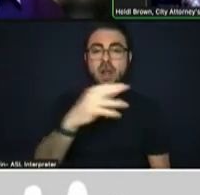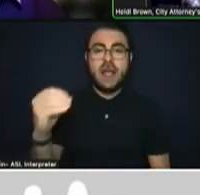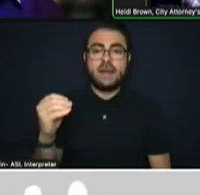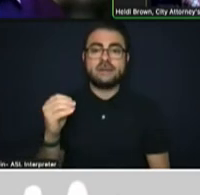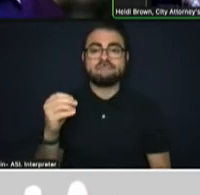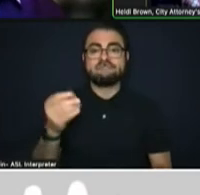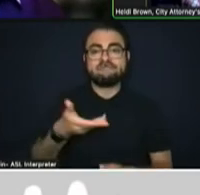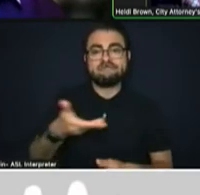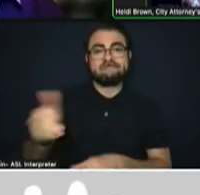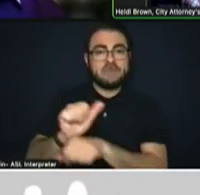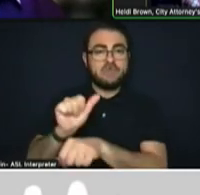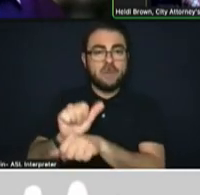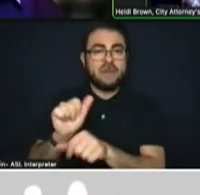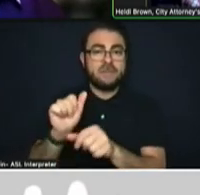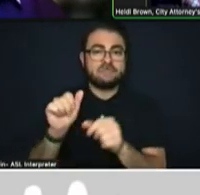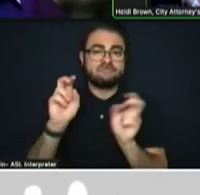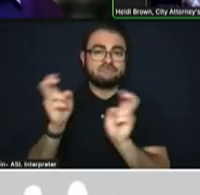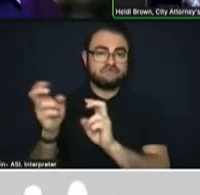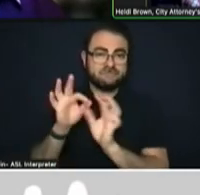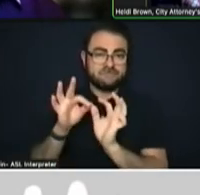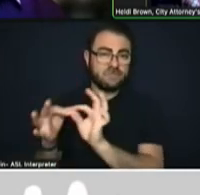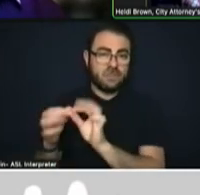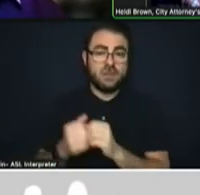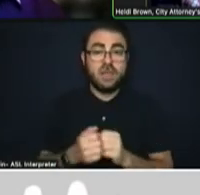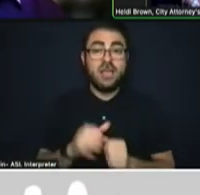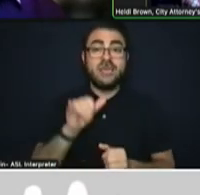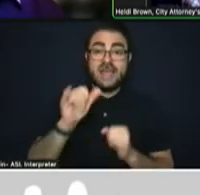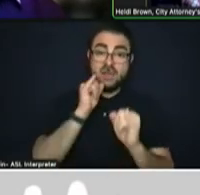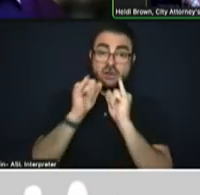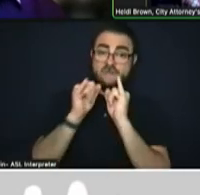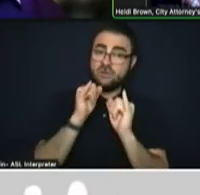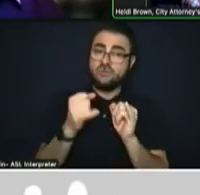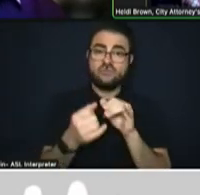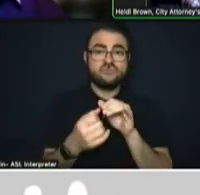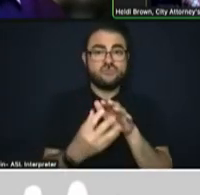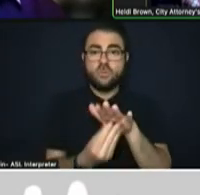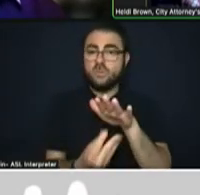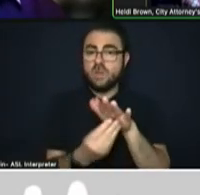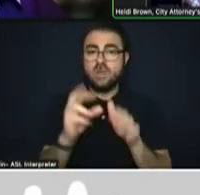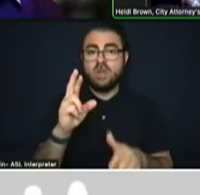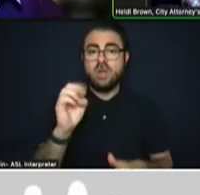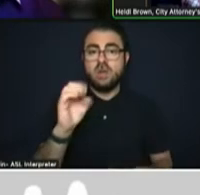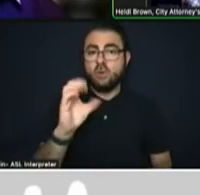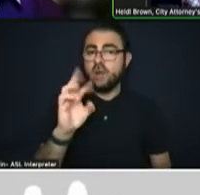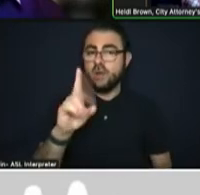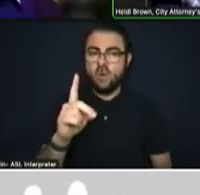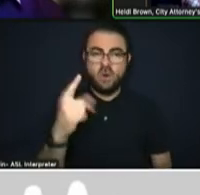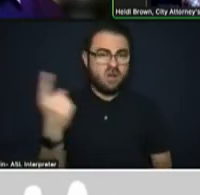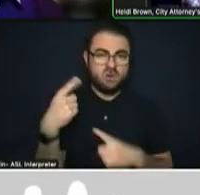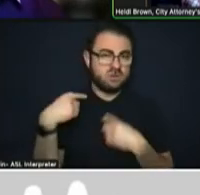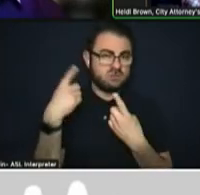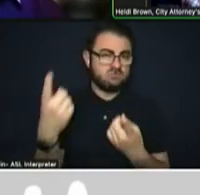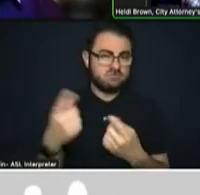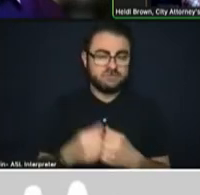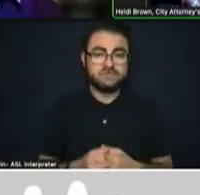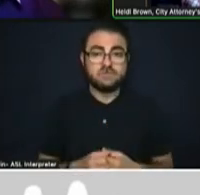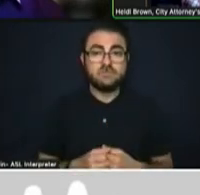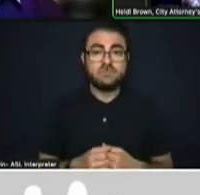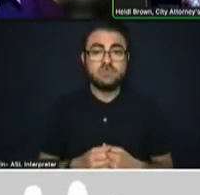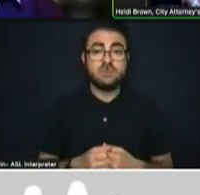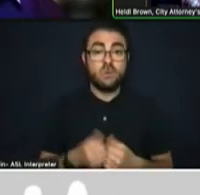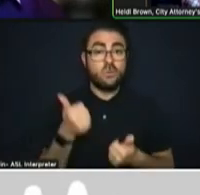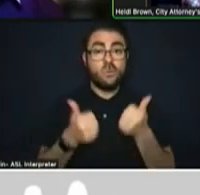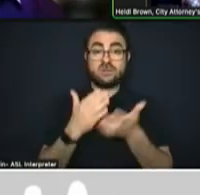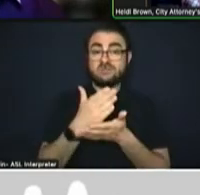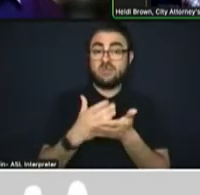That interview is recorded and it always has been. So what we changed is this part,